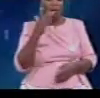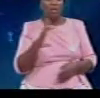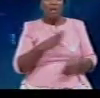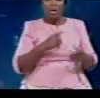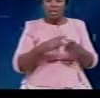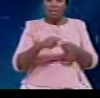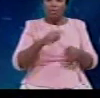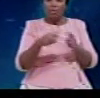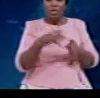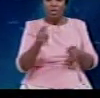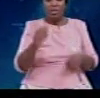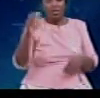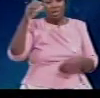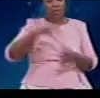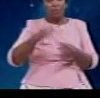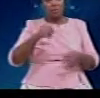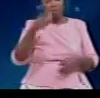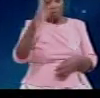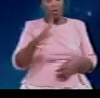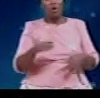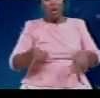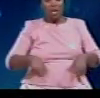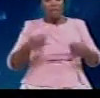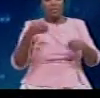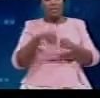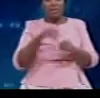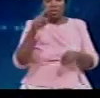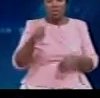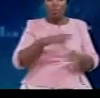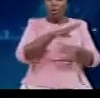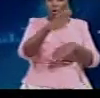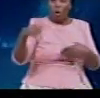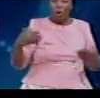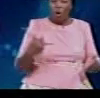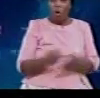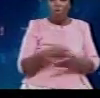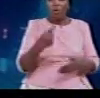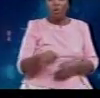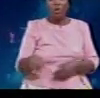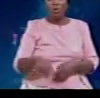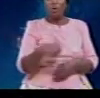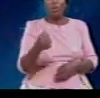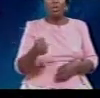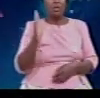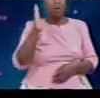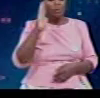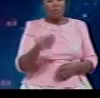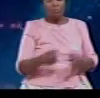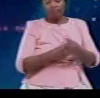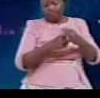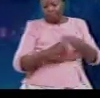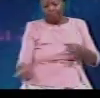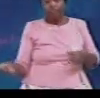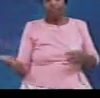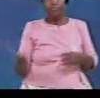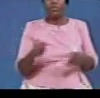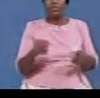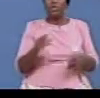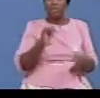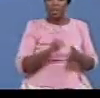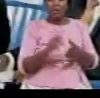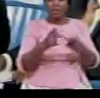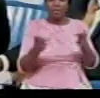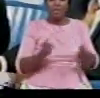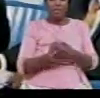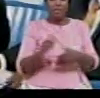Spirit of God dwells in you, all the others, they will vacate their seat where they